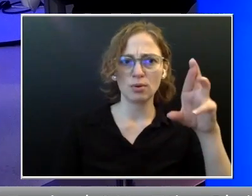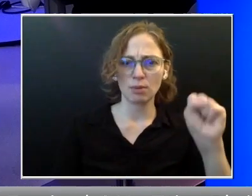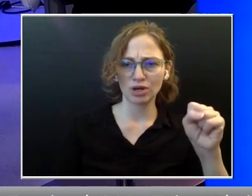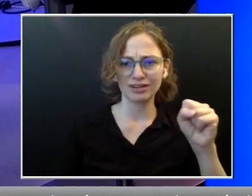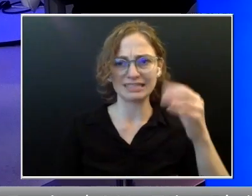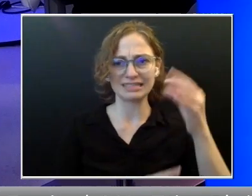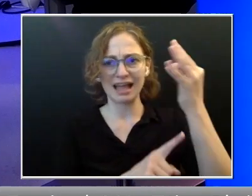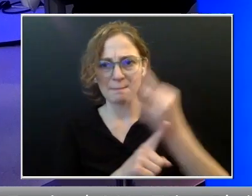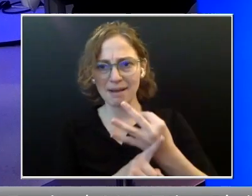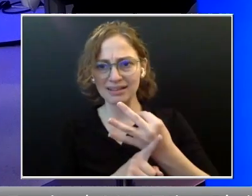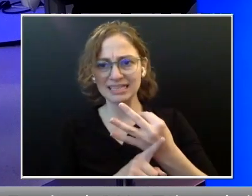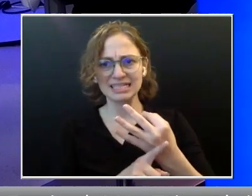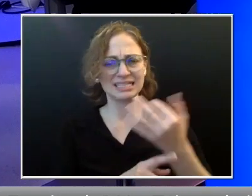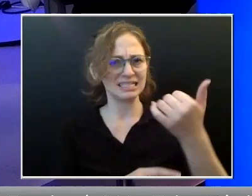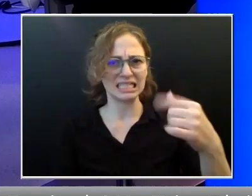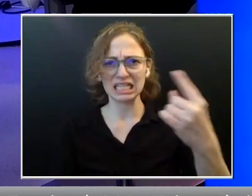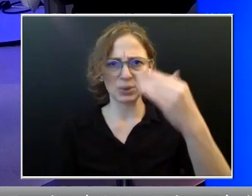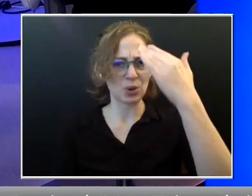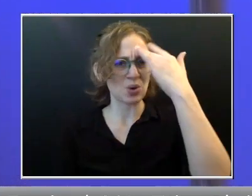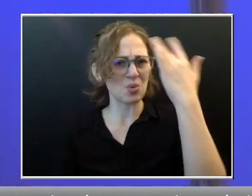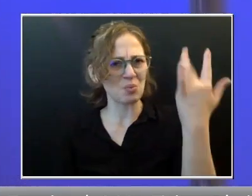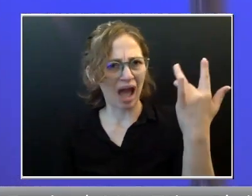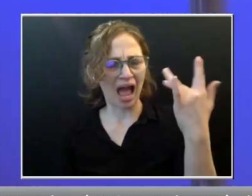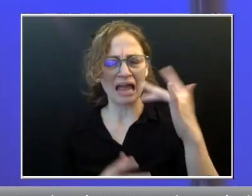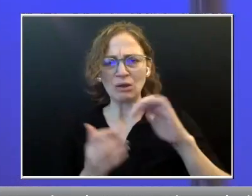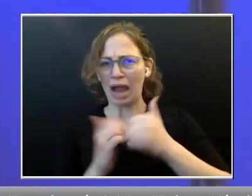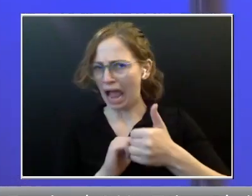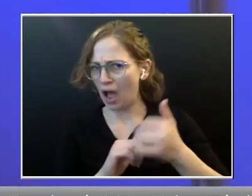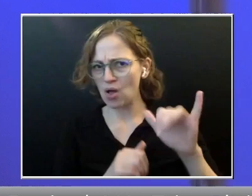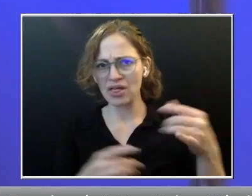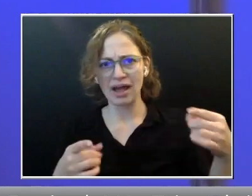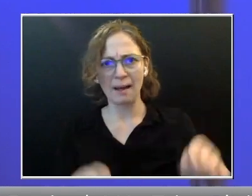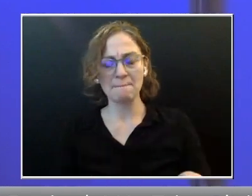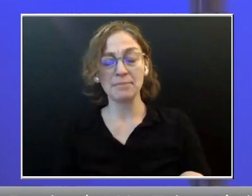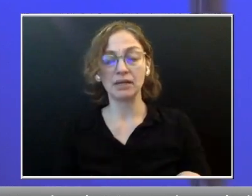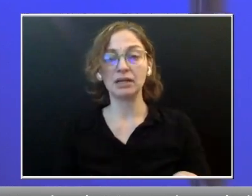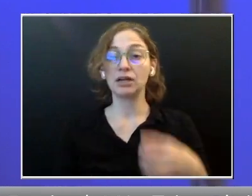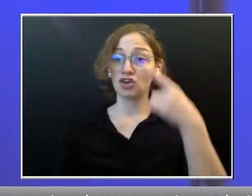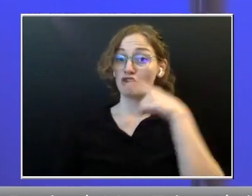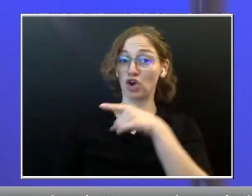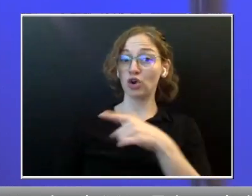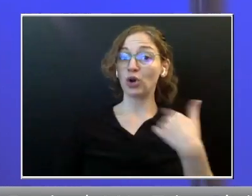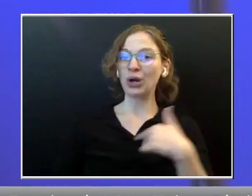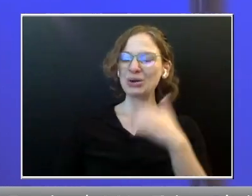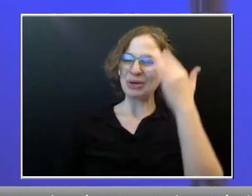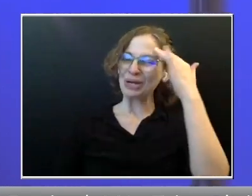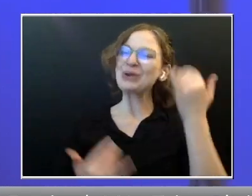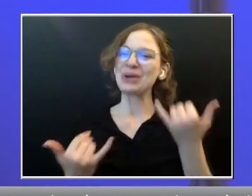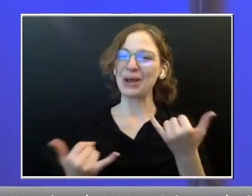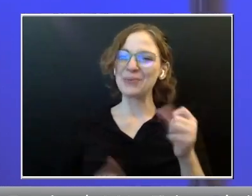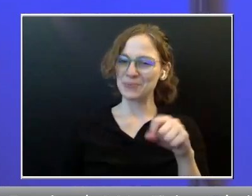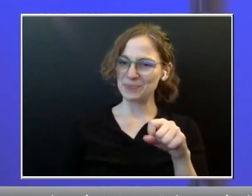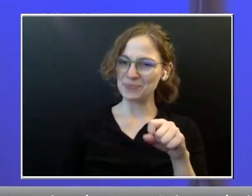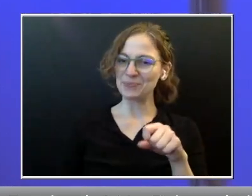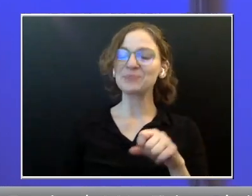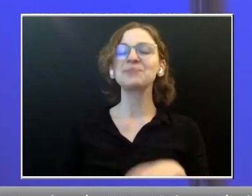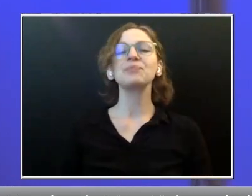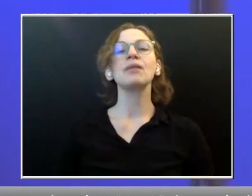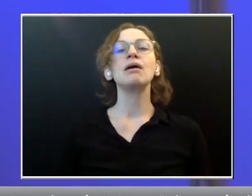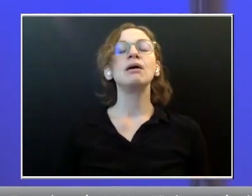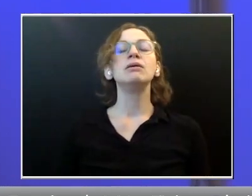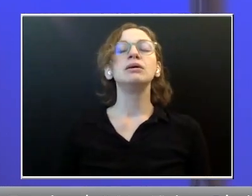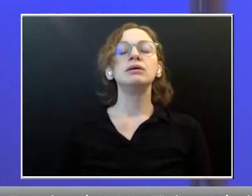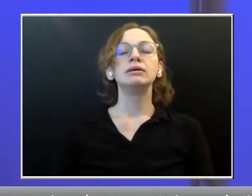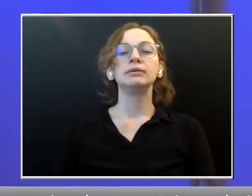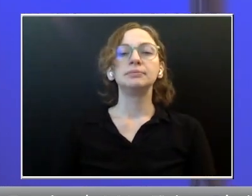why that happens or how that happens so quickly? I think in her case we do now. Yeah. And what did you learn? She